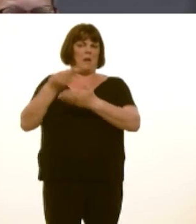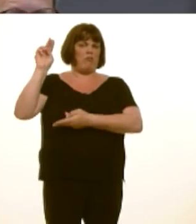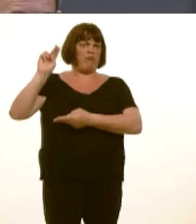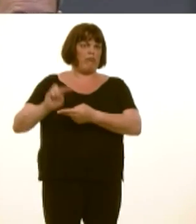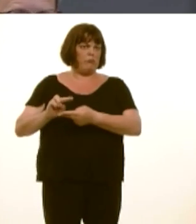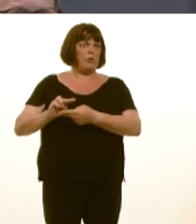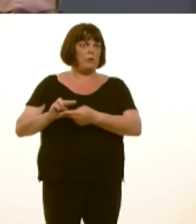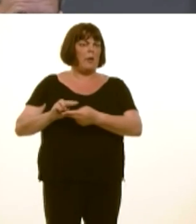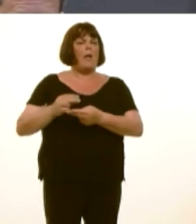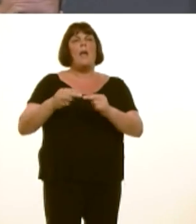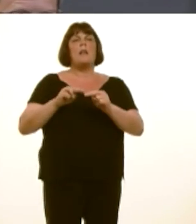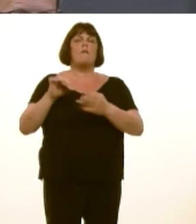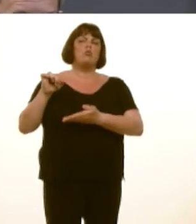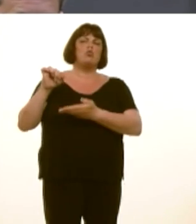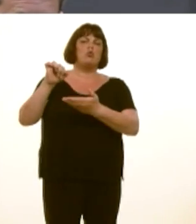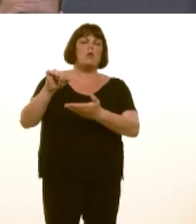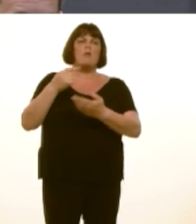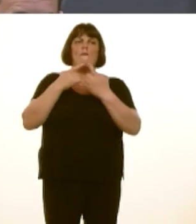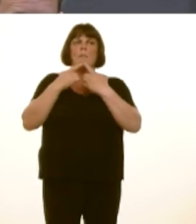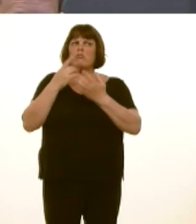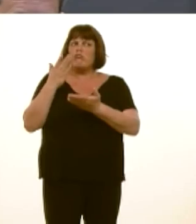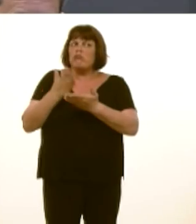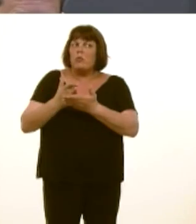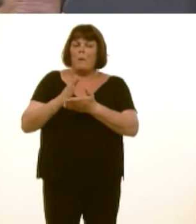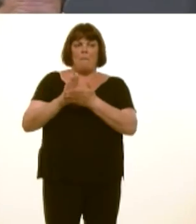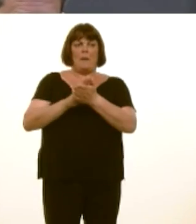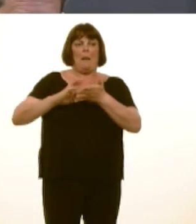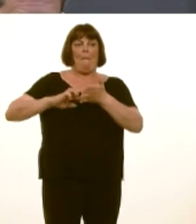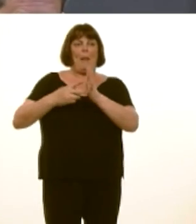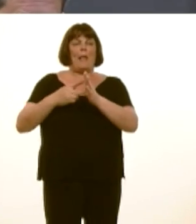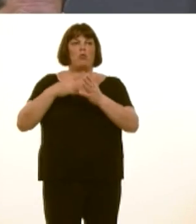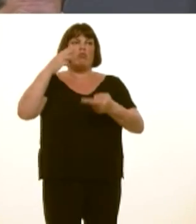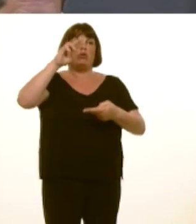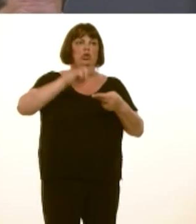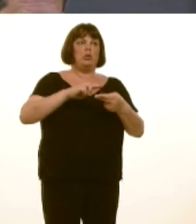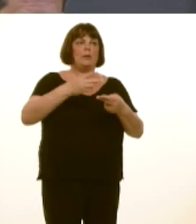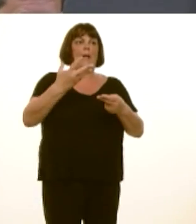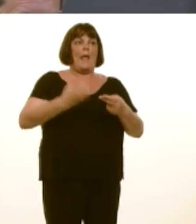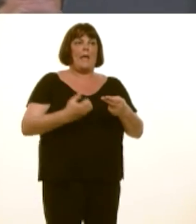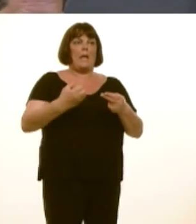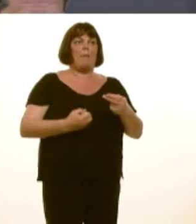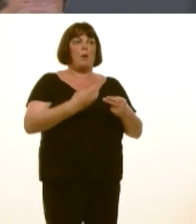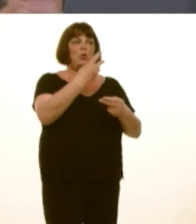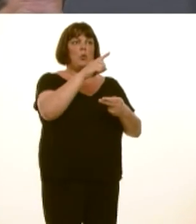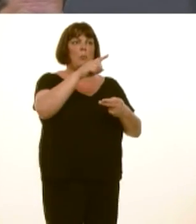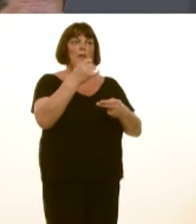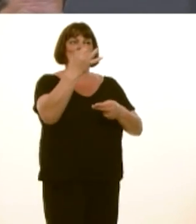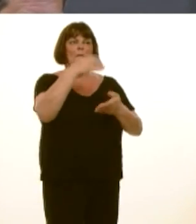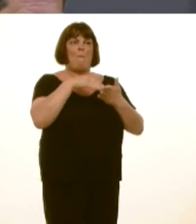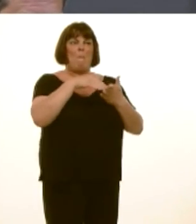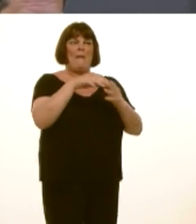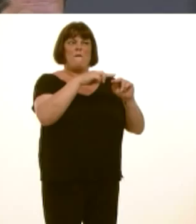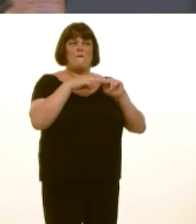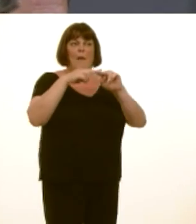course, if the briefing from the Treasury is to be believed, their plans will slash incomes for 2.7 million families,